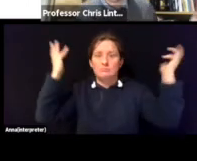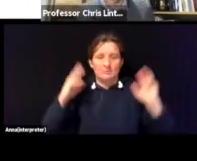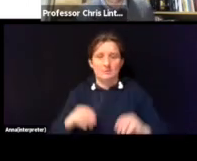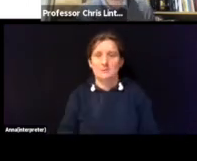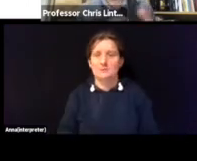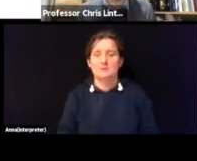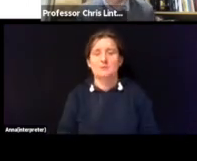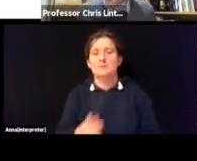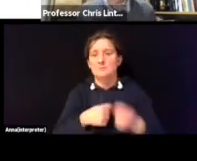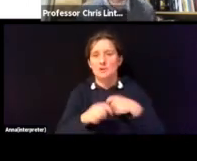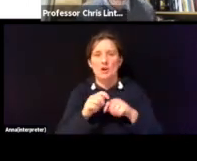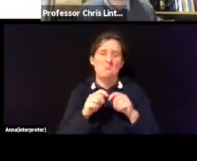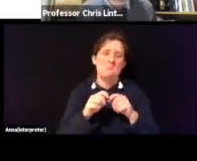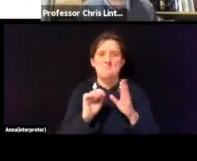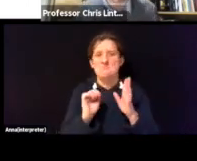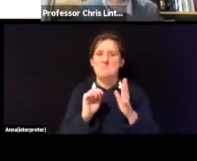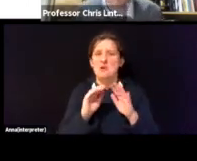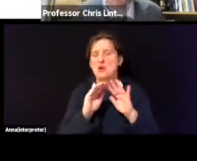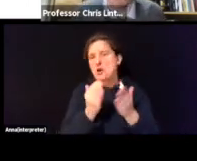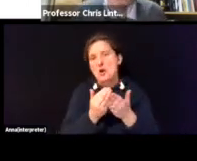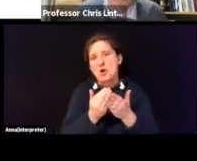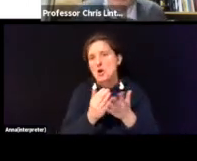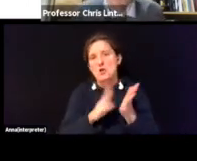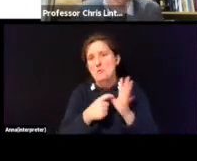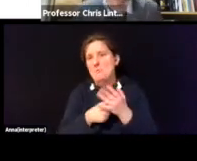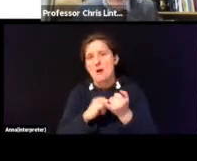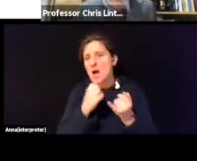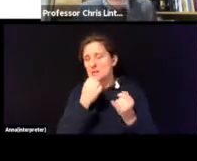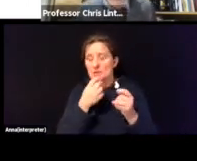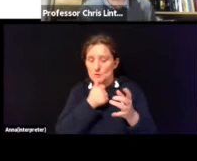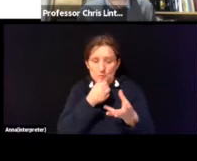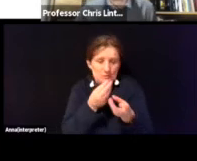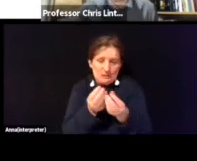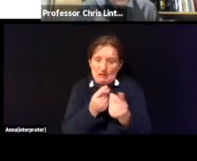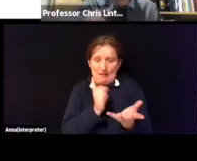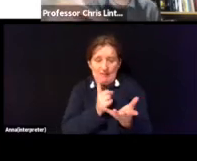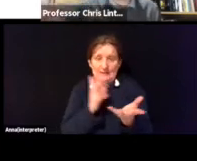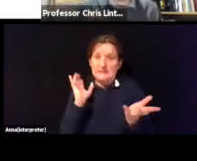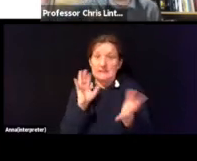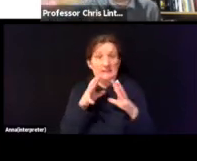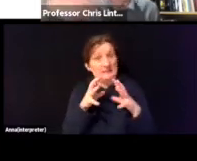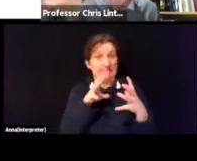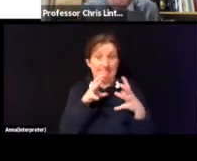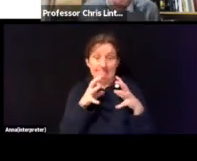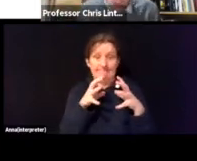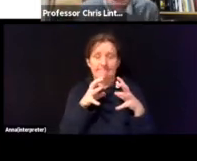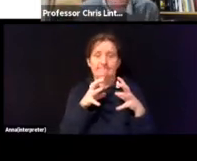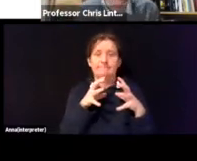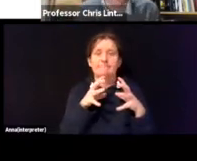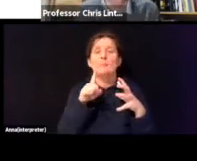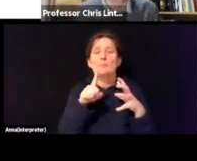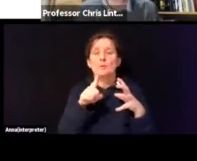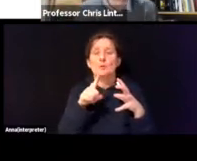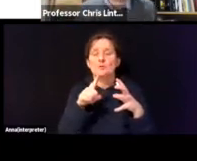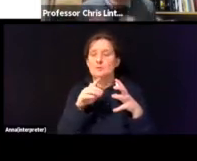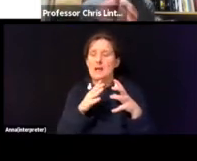form an Earth-sized thing or a Mars-sized thing, and that's it. You've used up your material. There's not much else to do. Further out, the disk